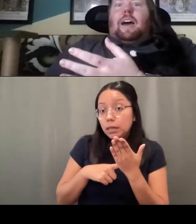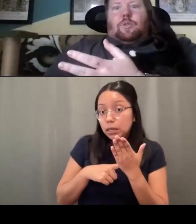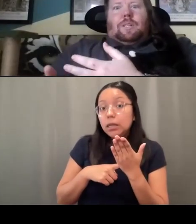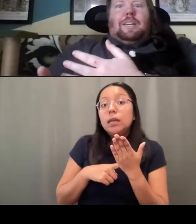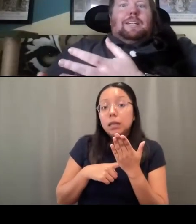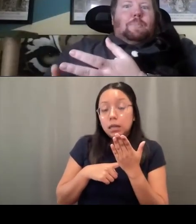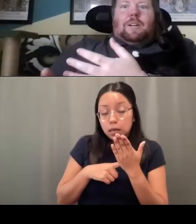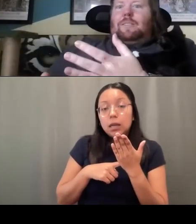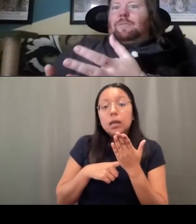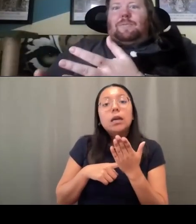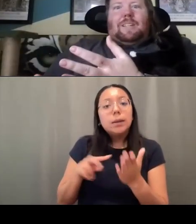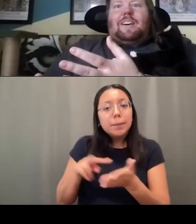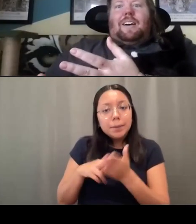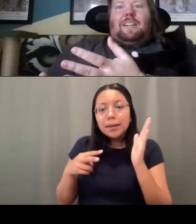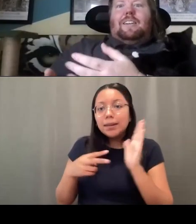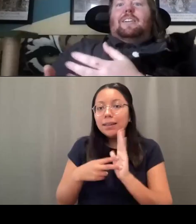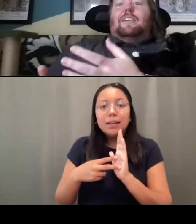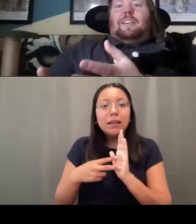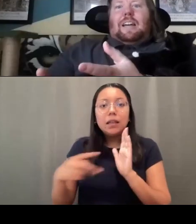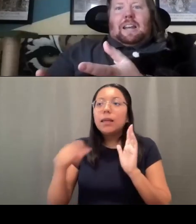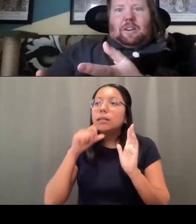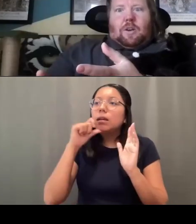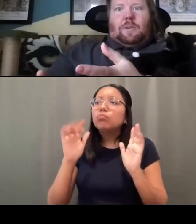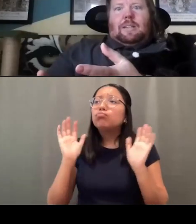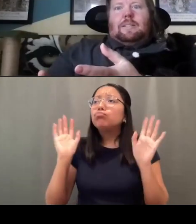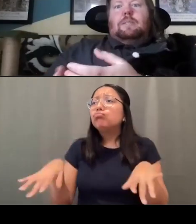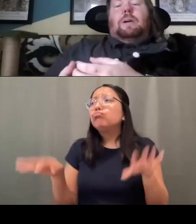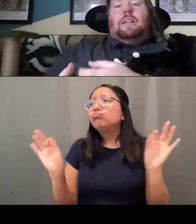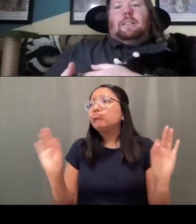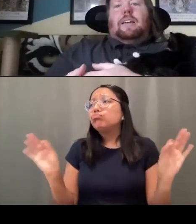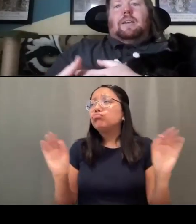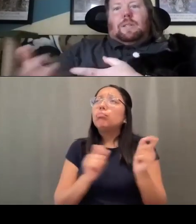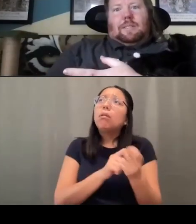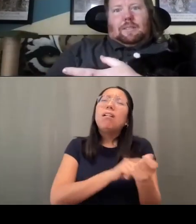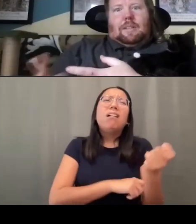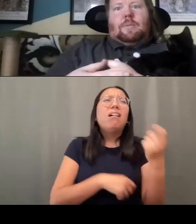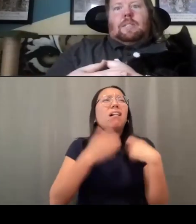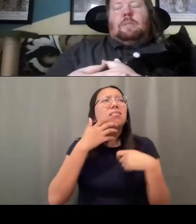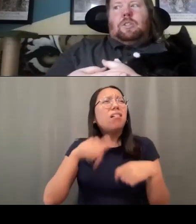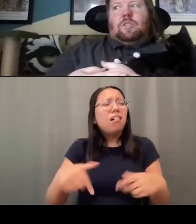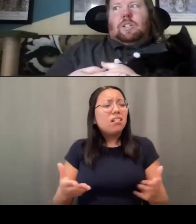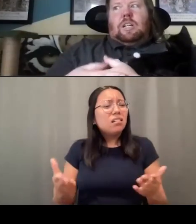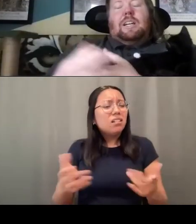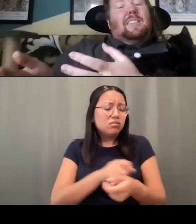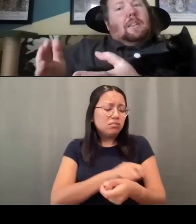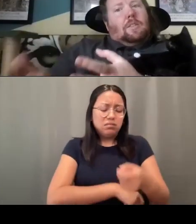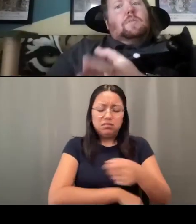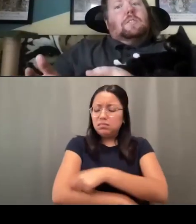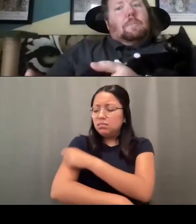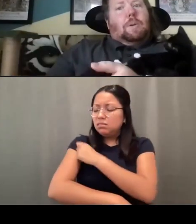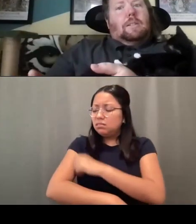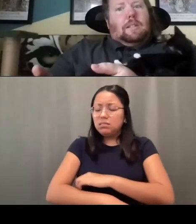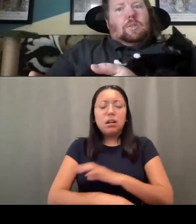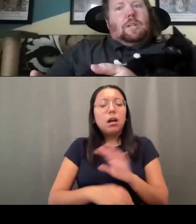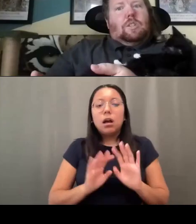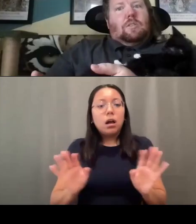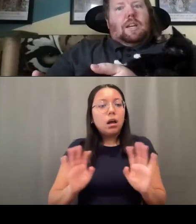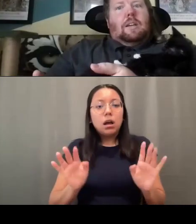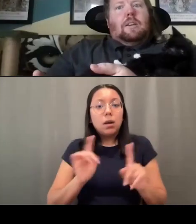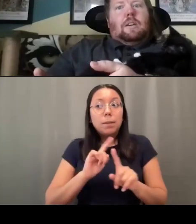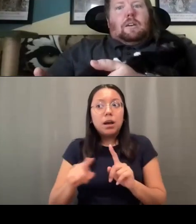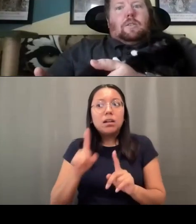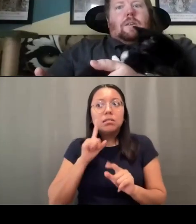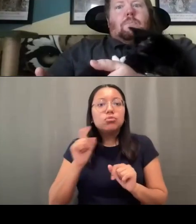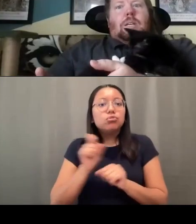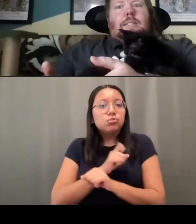their sleeves casually as part of it's hot in here and I noticed, but that it was a demonstration. And I think those are separate